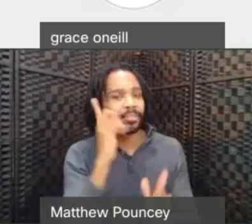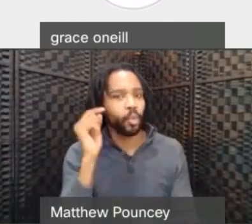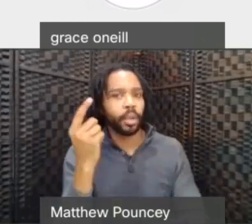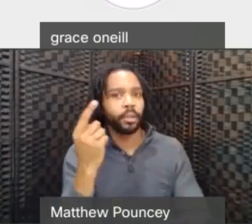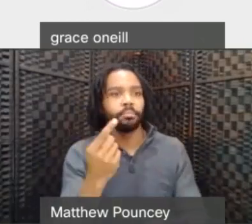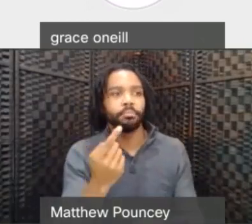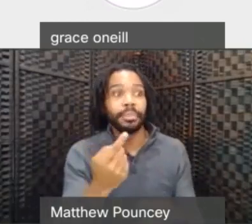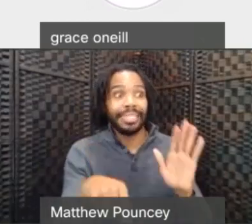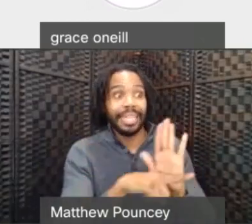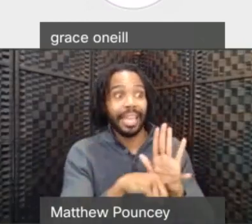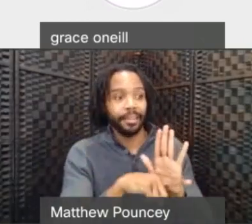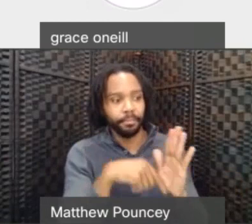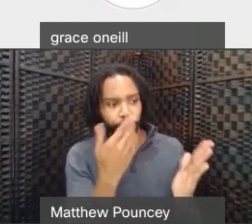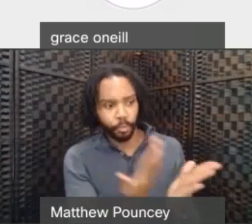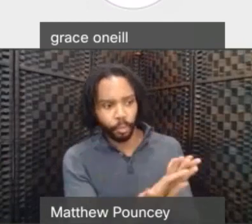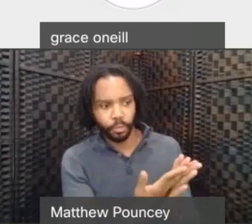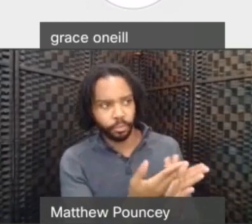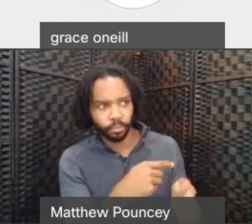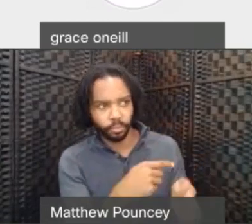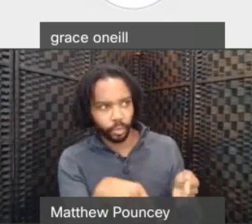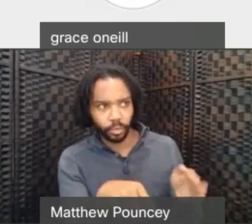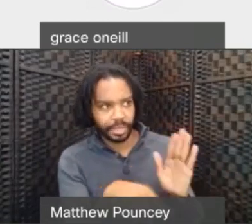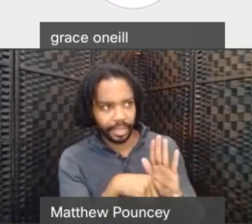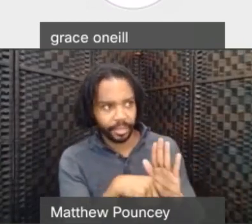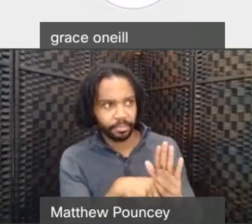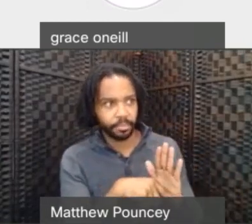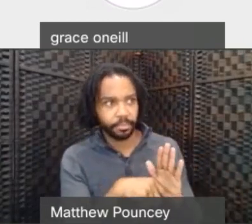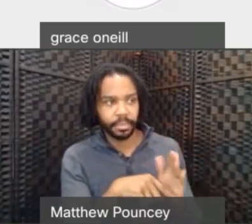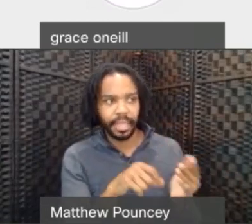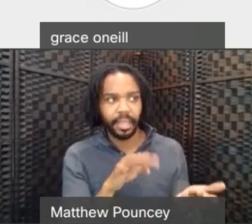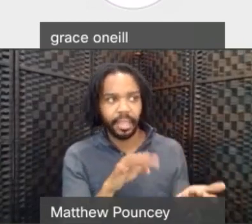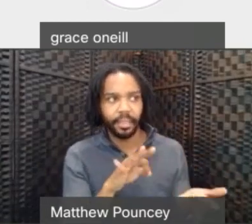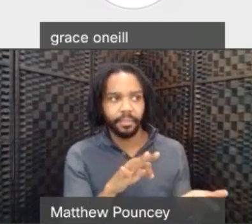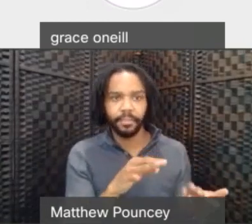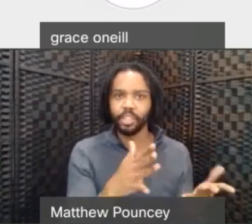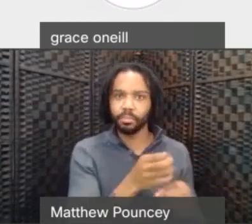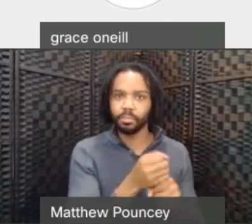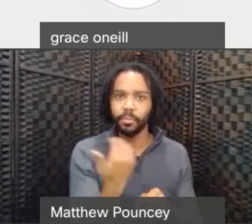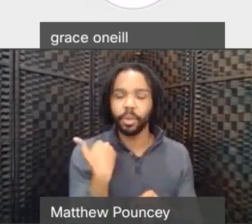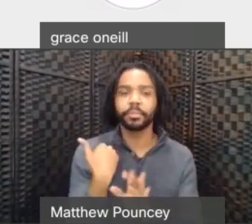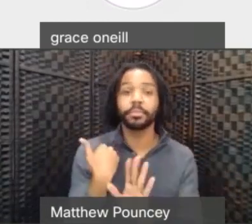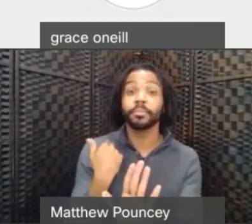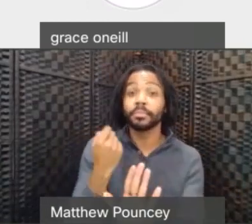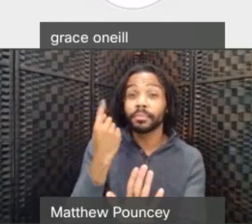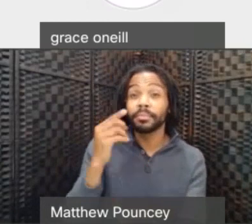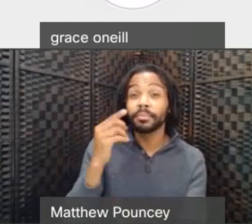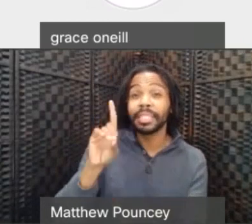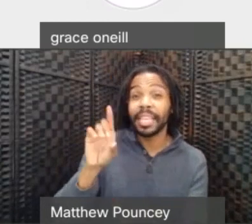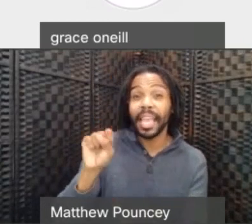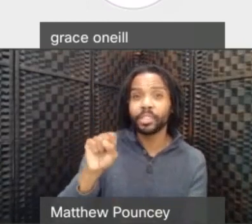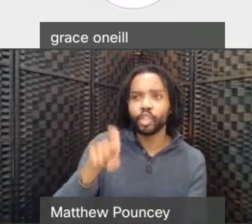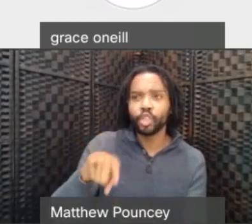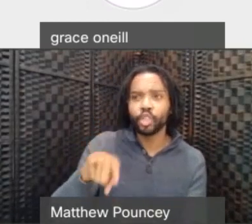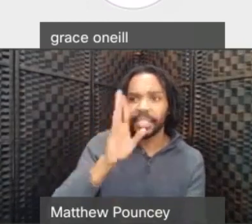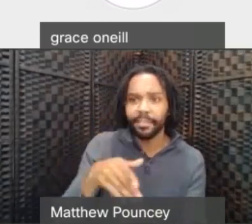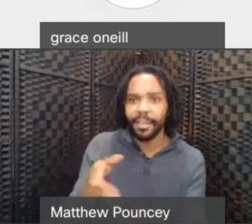tested positive? DDS should not be asking for that. So I would say as it relates to DDS,